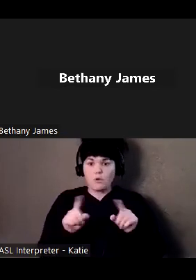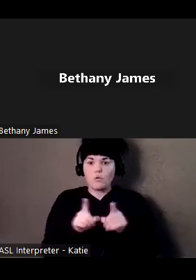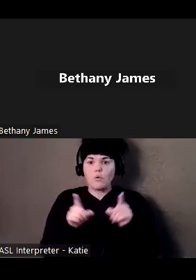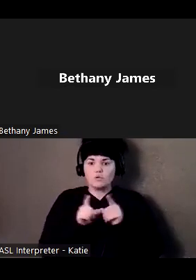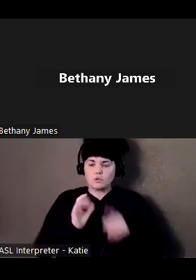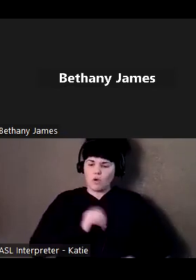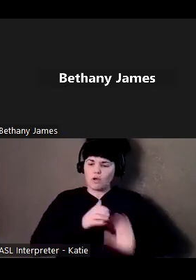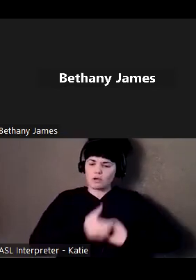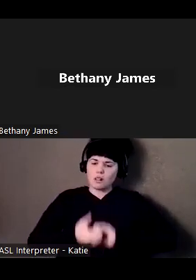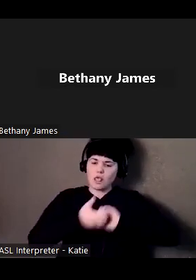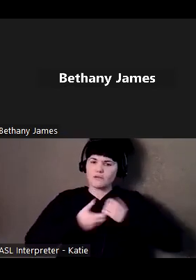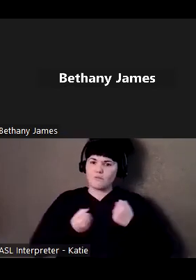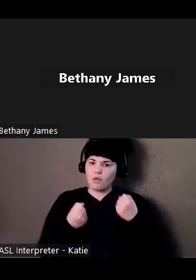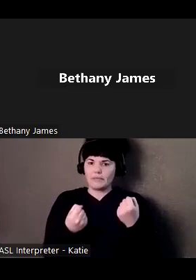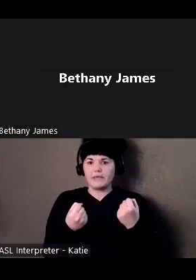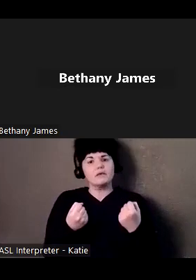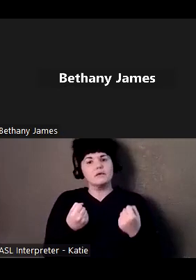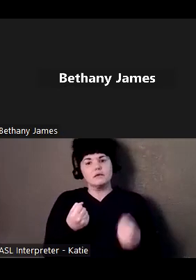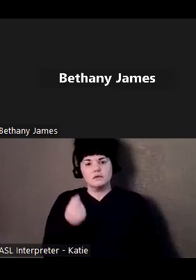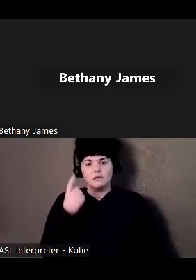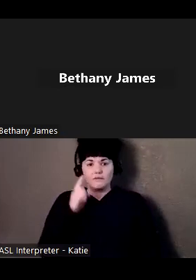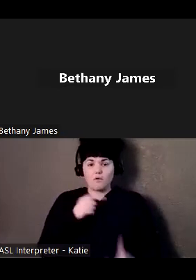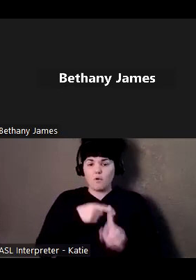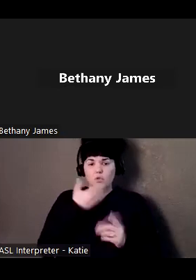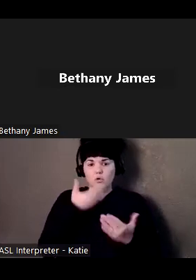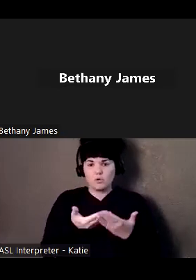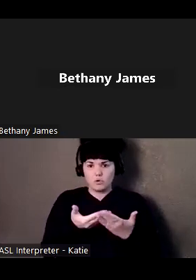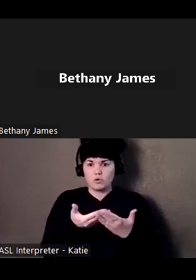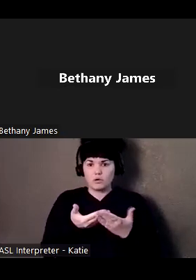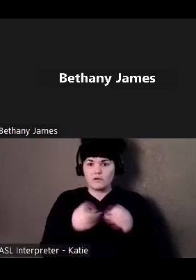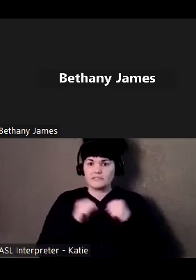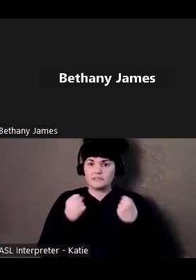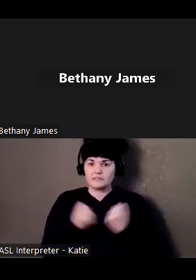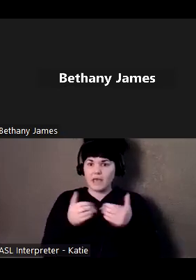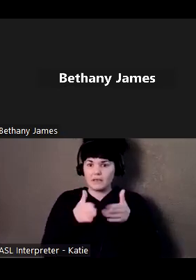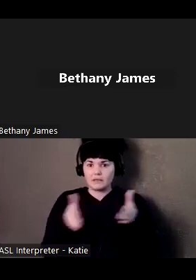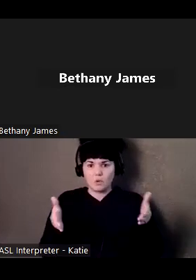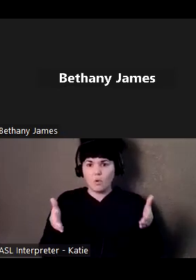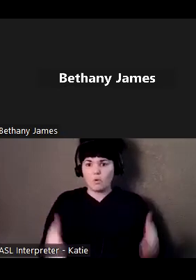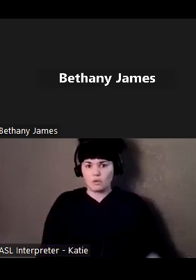collective well-being, for the good of the society as a whole.